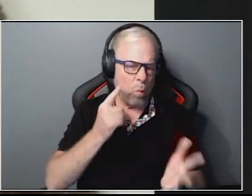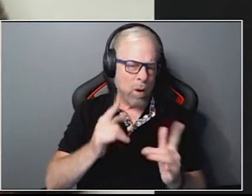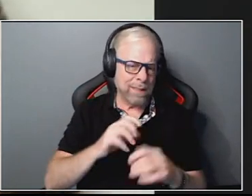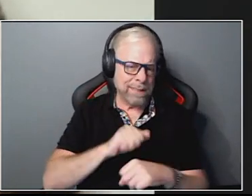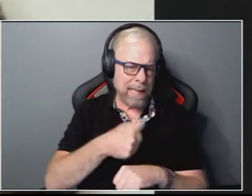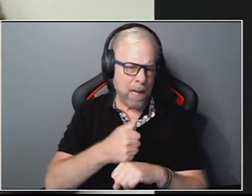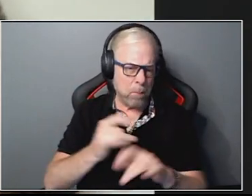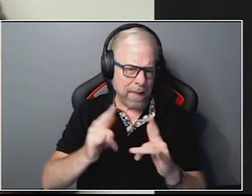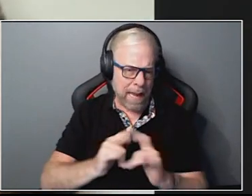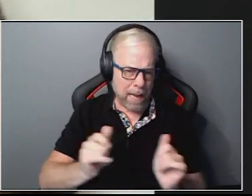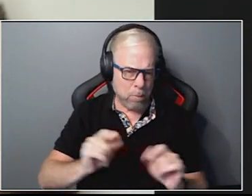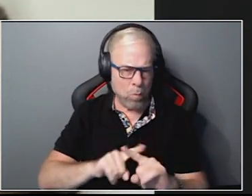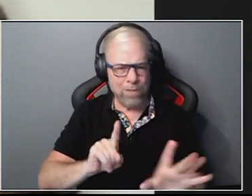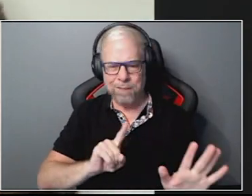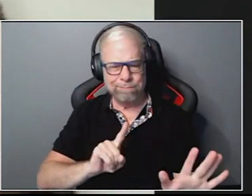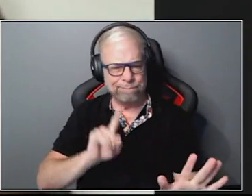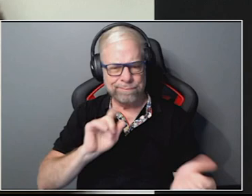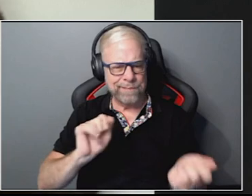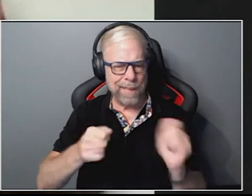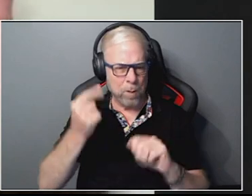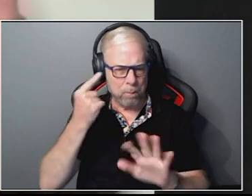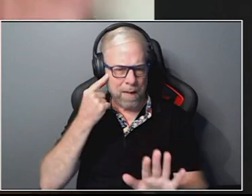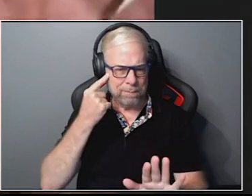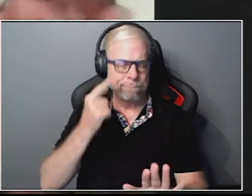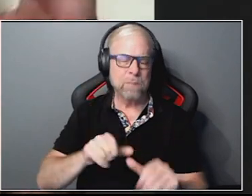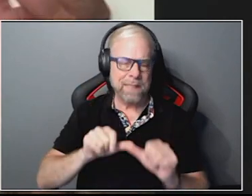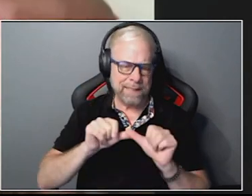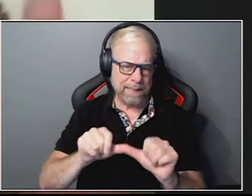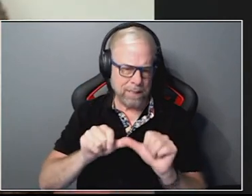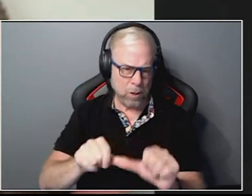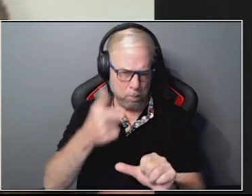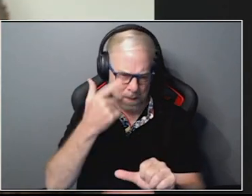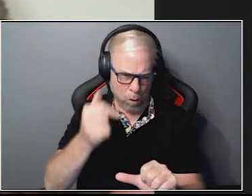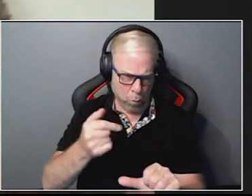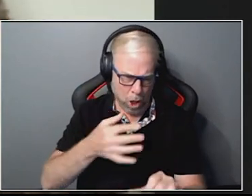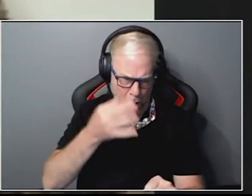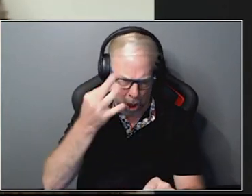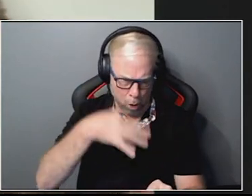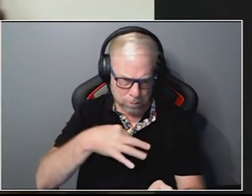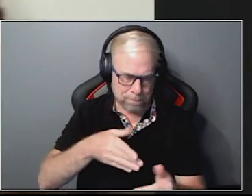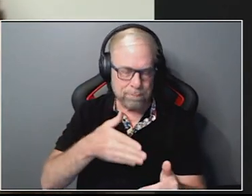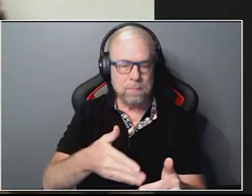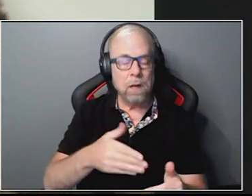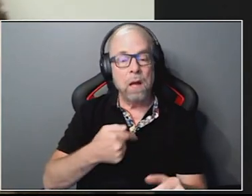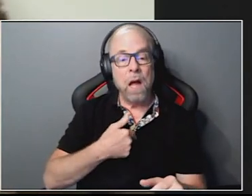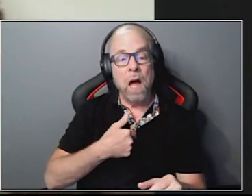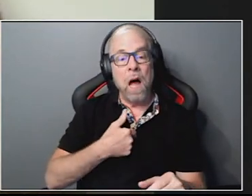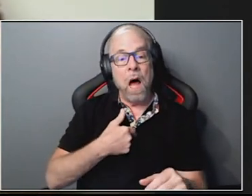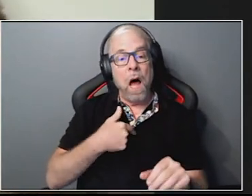Well, I go off and I go just a few.